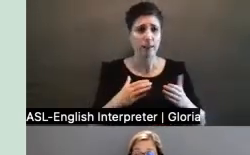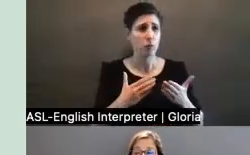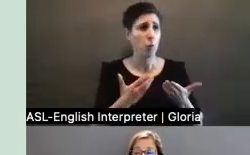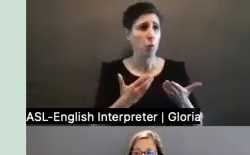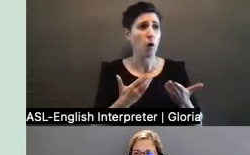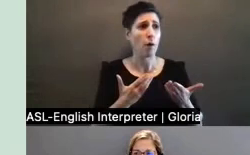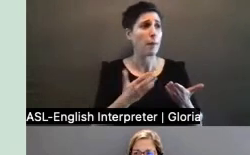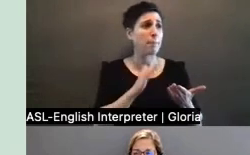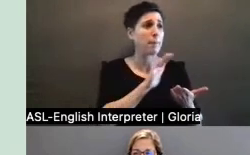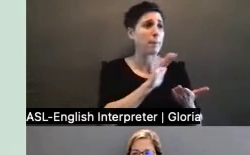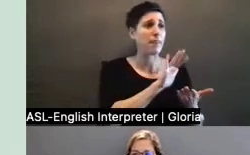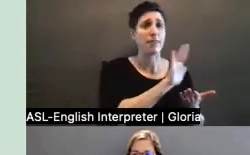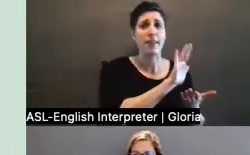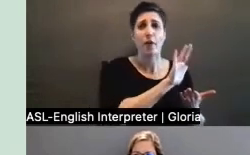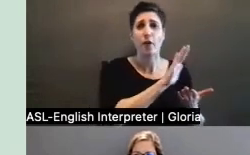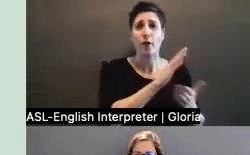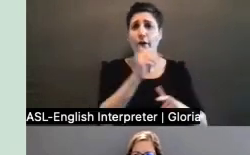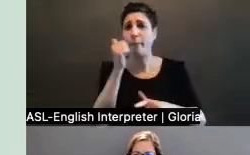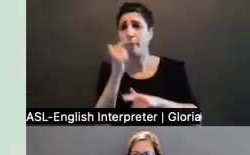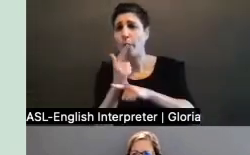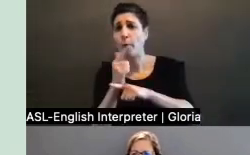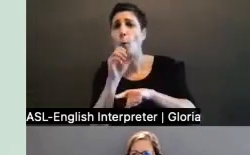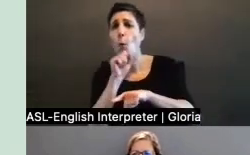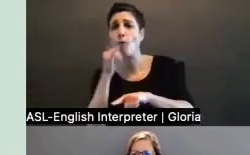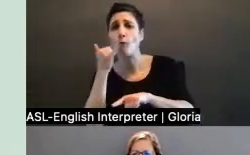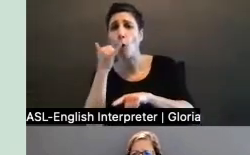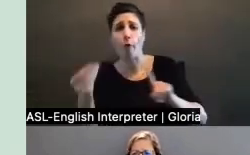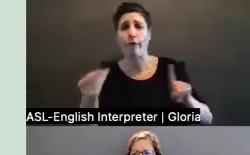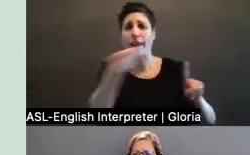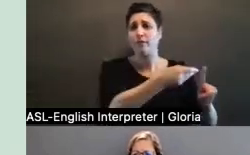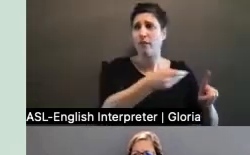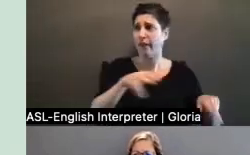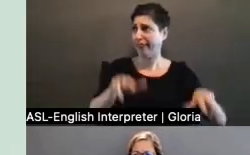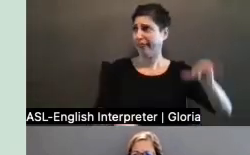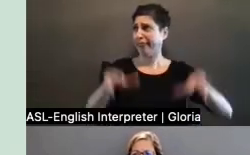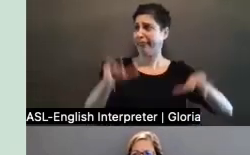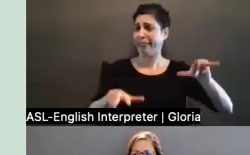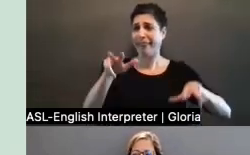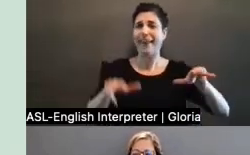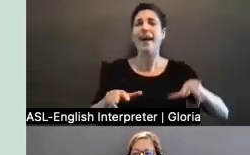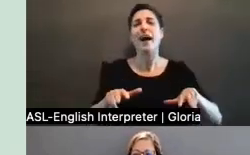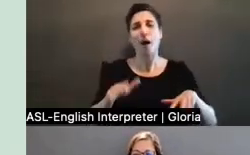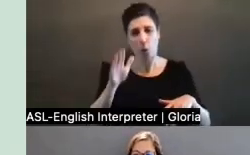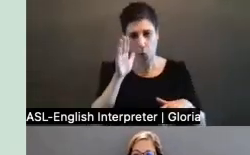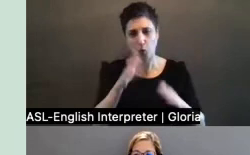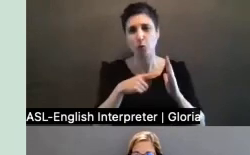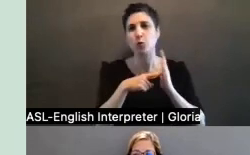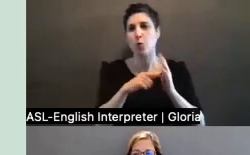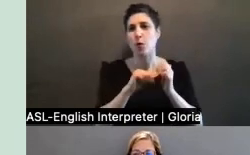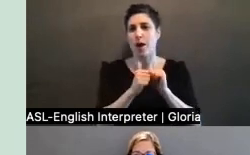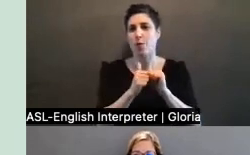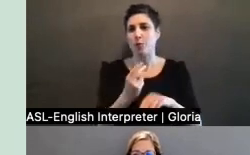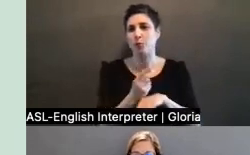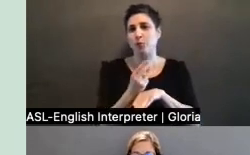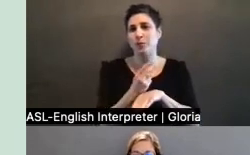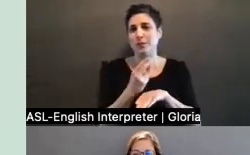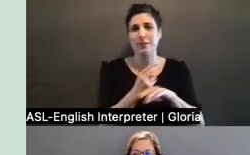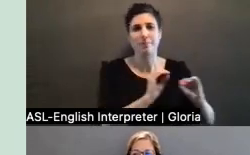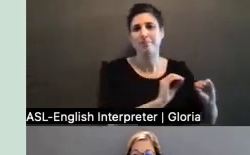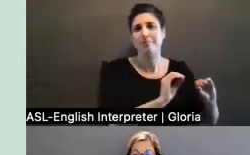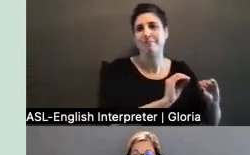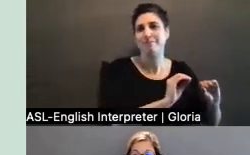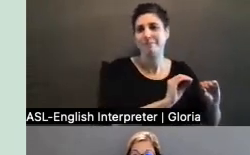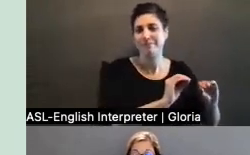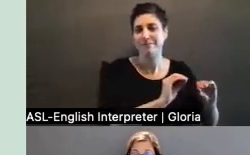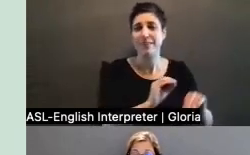they don't know how to use it. They will share with us how they go about that to encourage it. And something they shared with me just yesterday, they